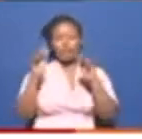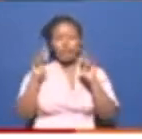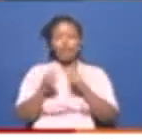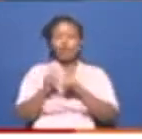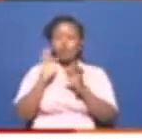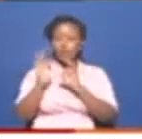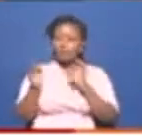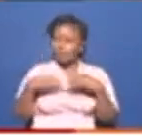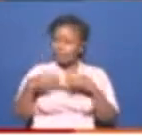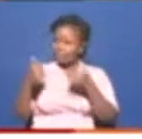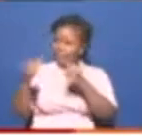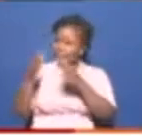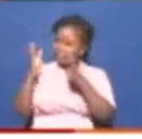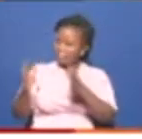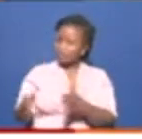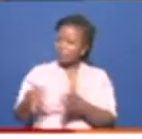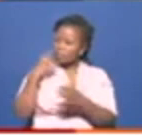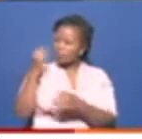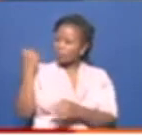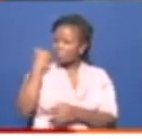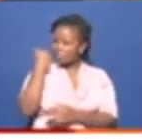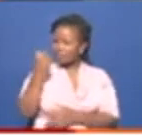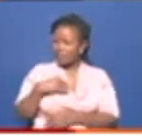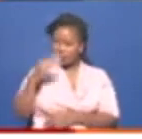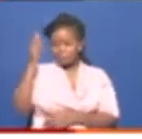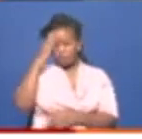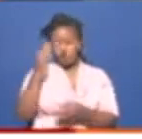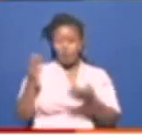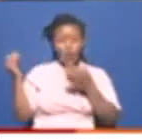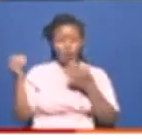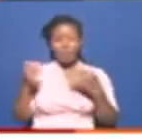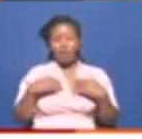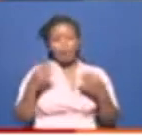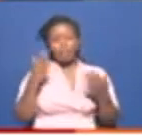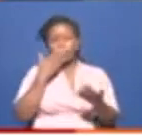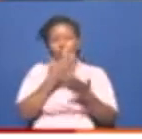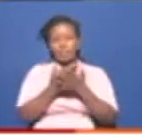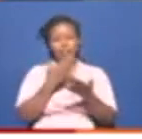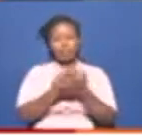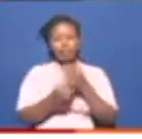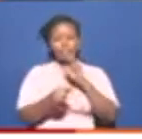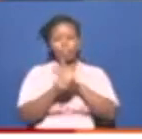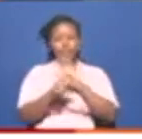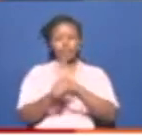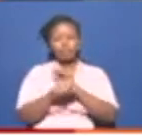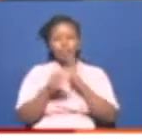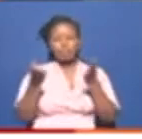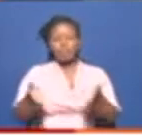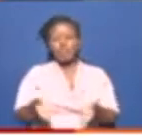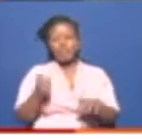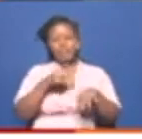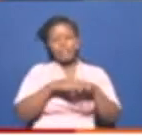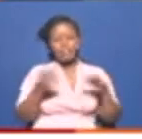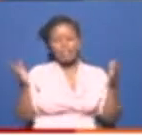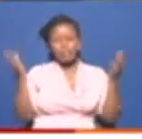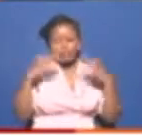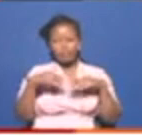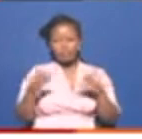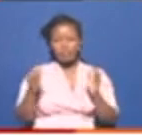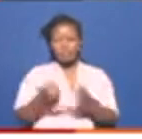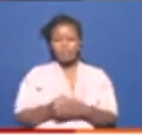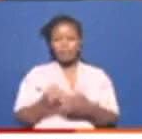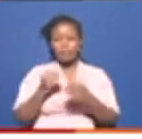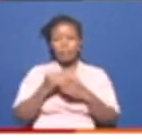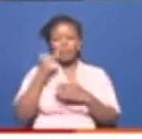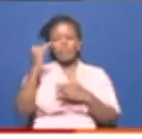has this issue, you know there is hope. Thank you so much. My name is Bentro Njue. Unfortunately, we are out of time now, giving rise to